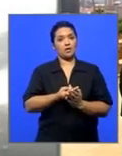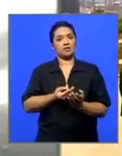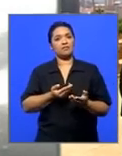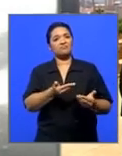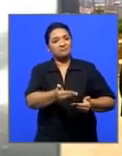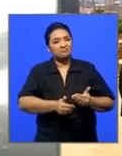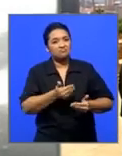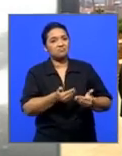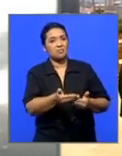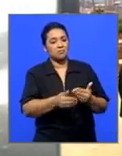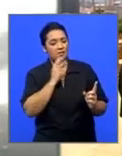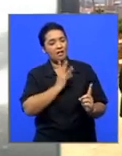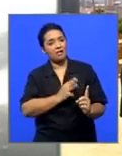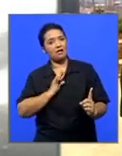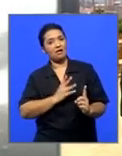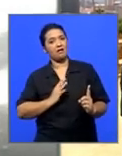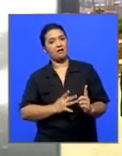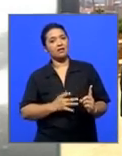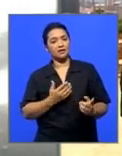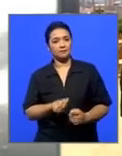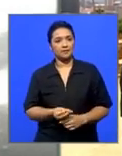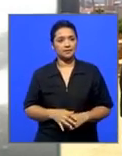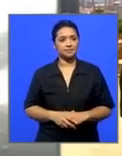viewing you're seeing right now.